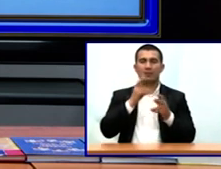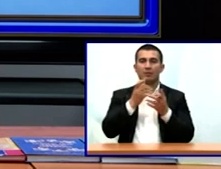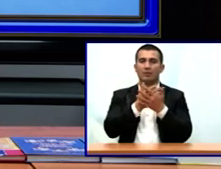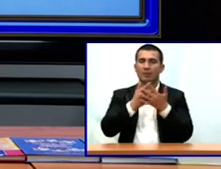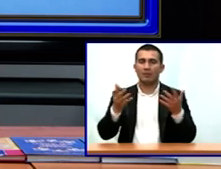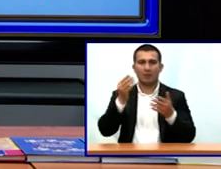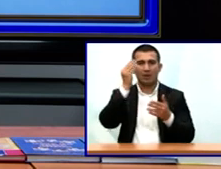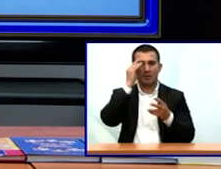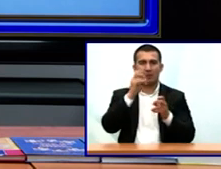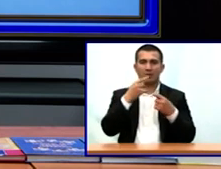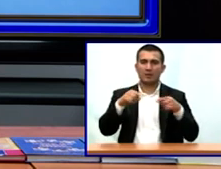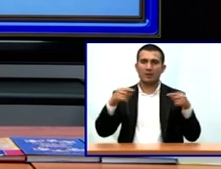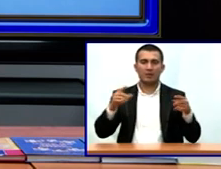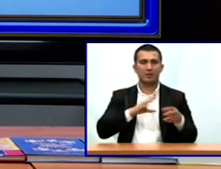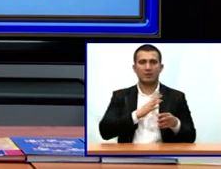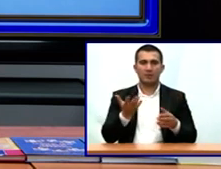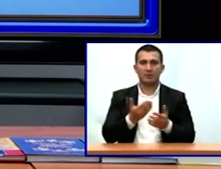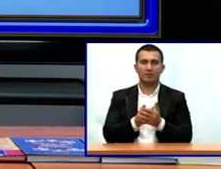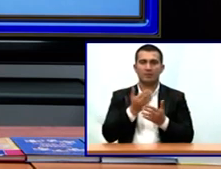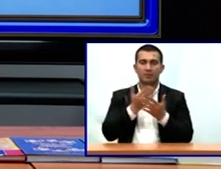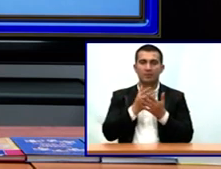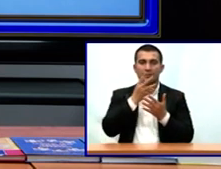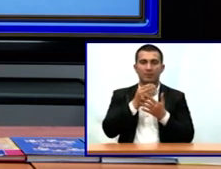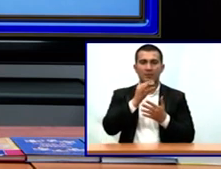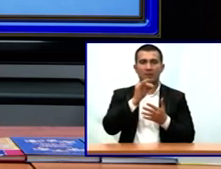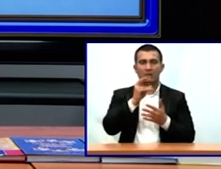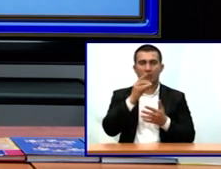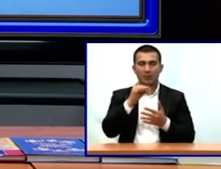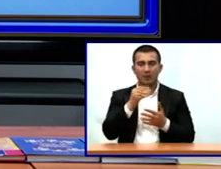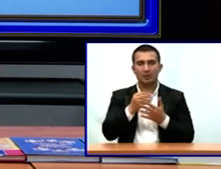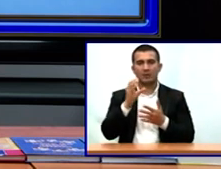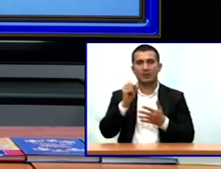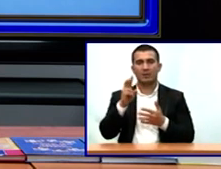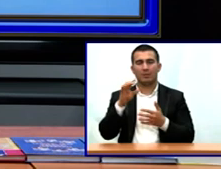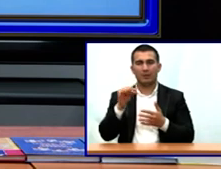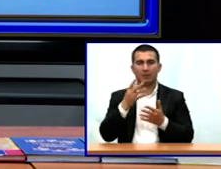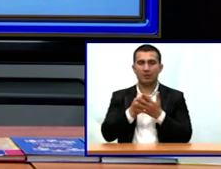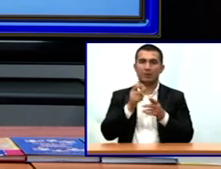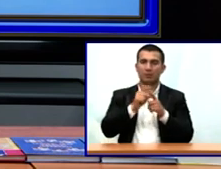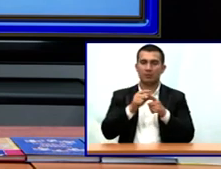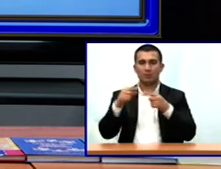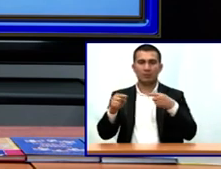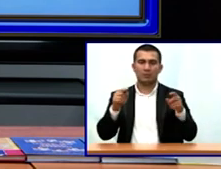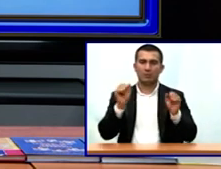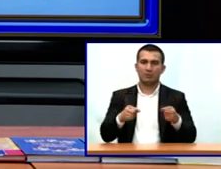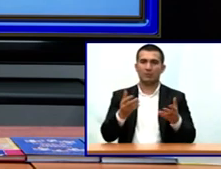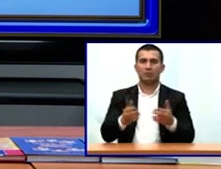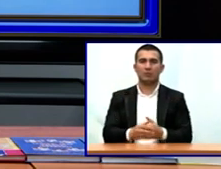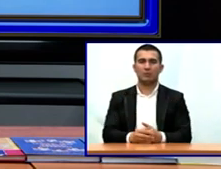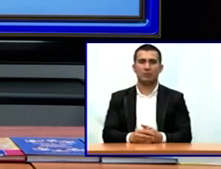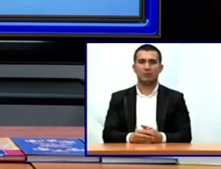ma'nolar bo'lmaydi. Uni xohlasak ijobiy, xohlasak salbiy ma'noda ham qo'llashimiz mumkin